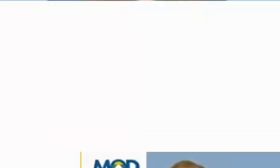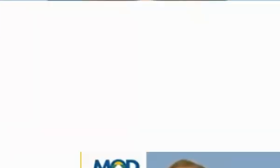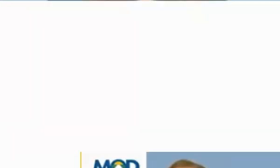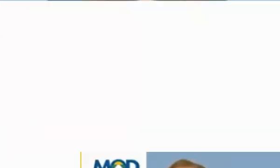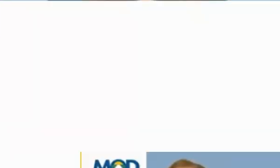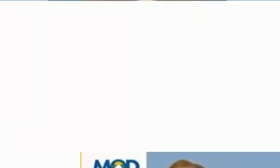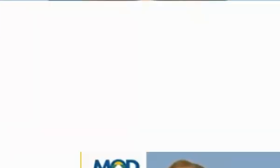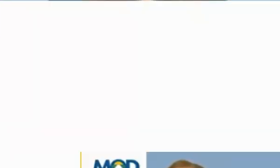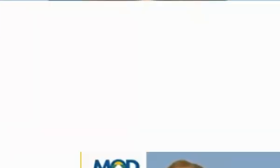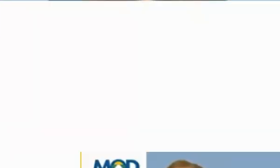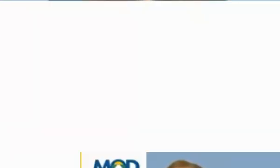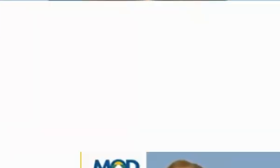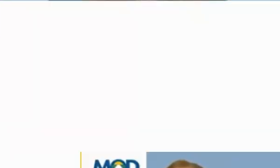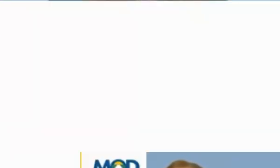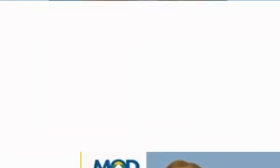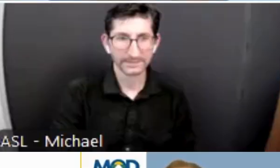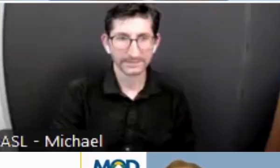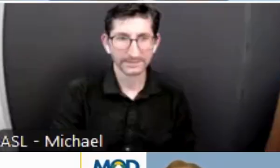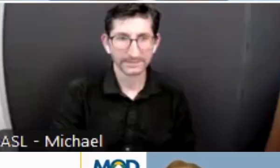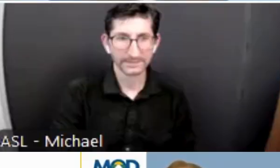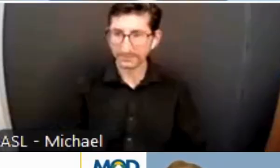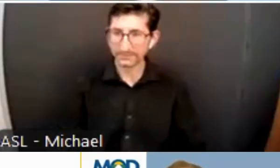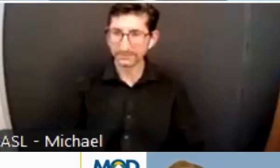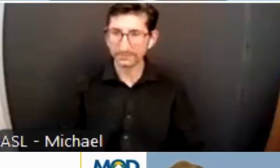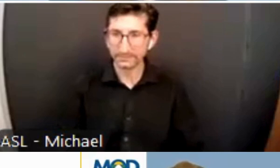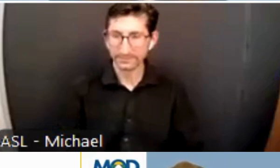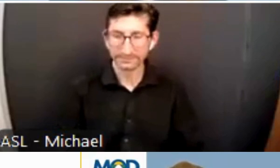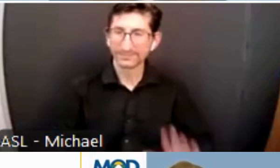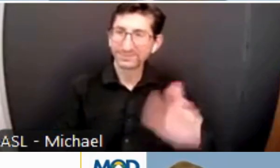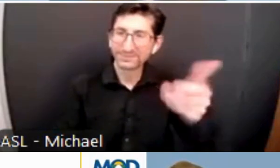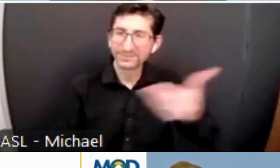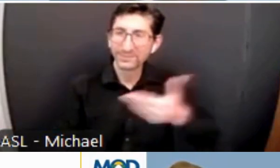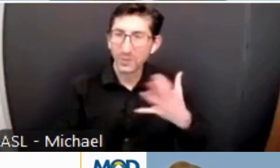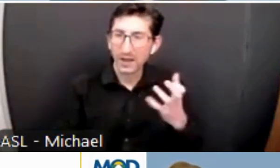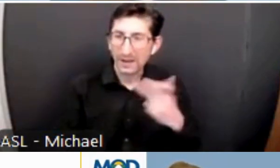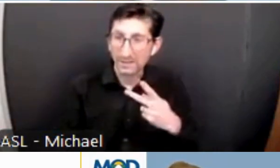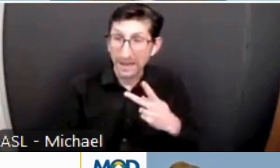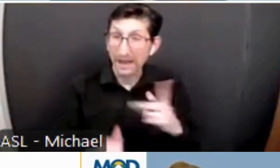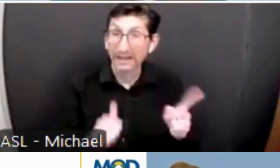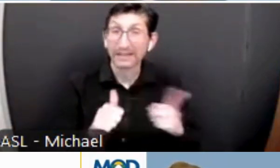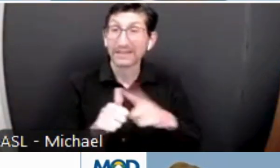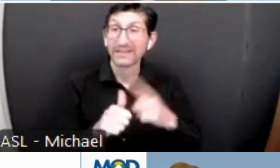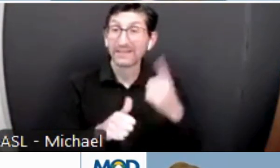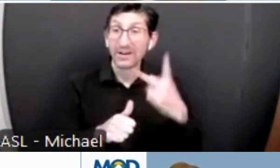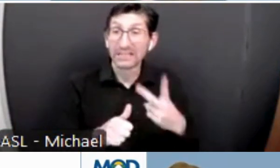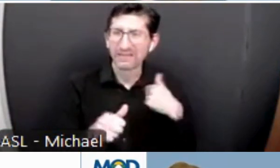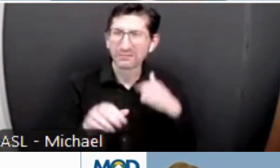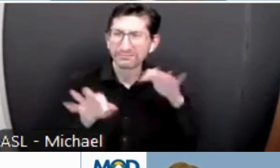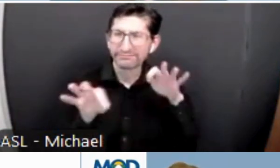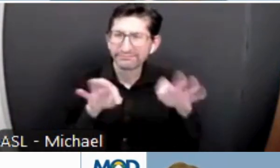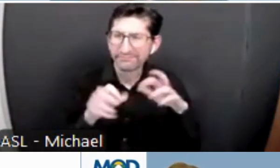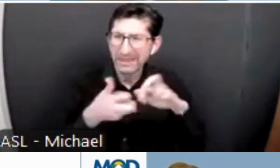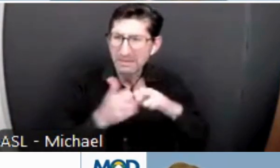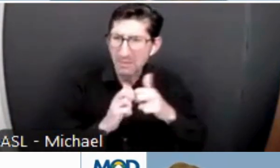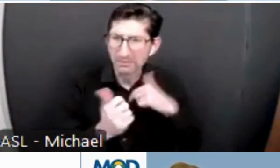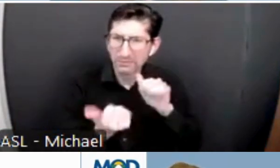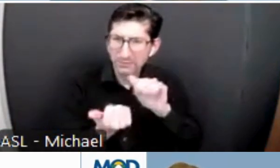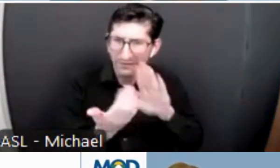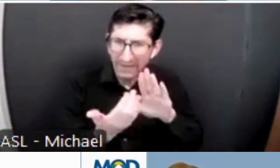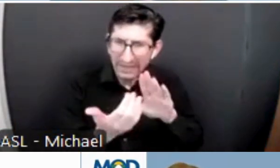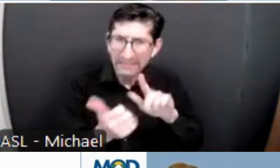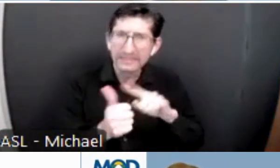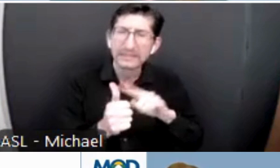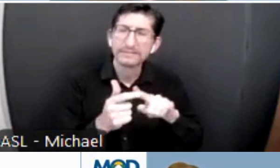All right, welcome back, everyone. So in the first half, we defined the problem we are facing, worked